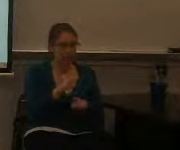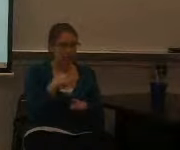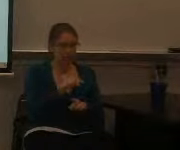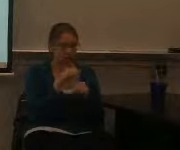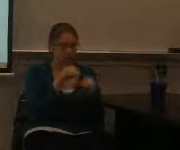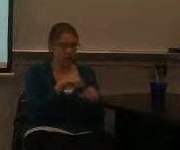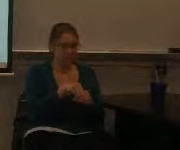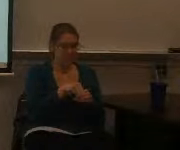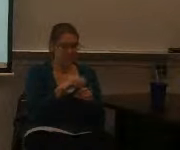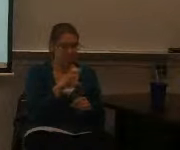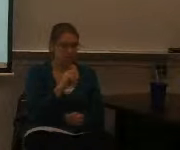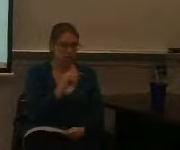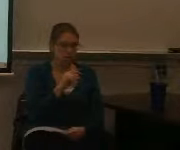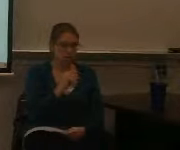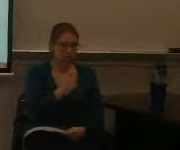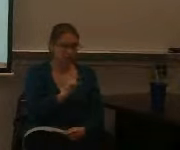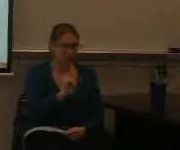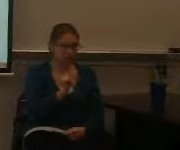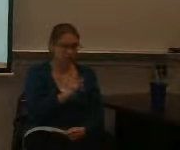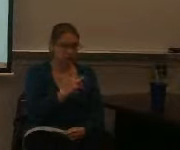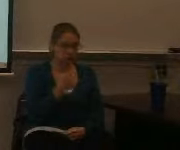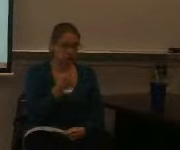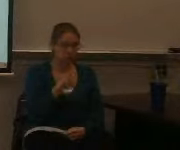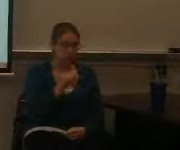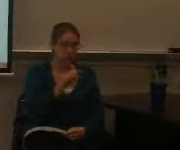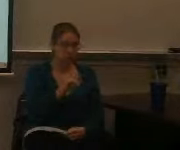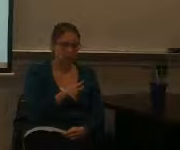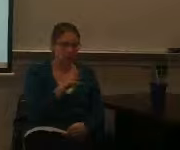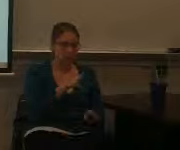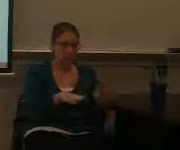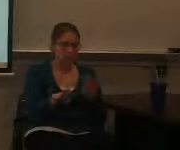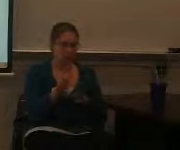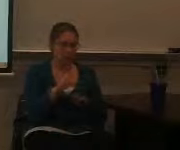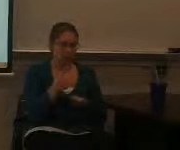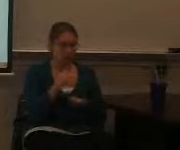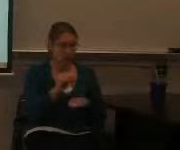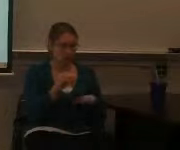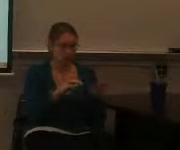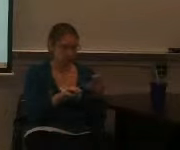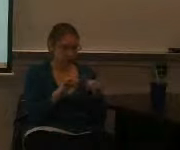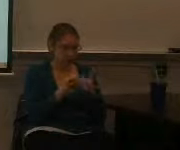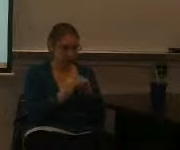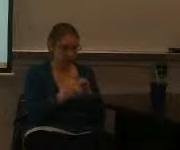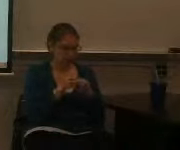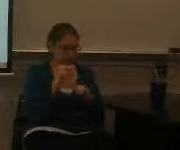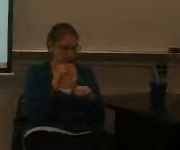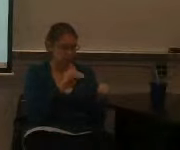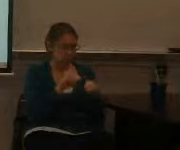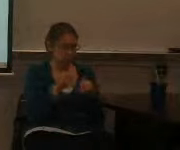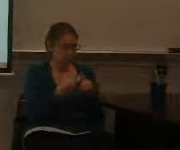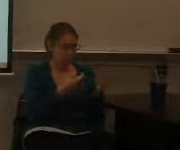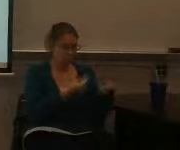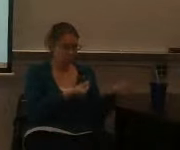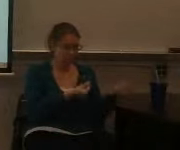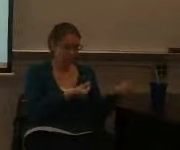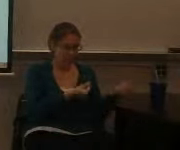in context of global biogeochemistry, how do nutrients move from